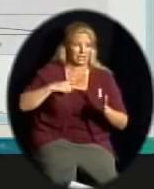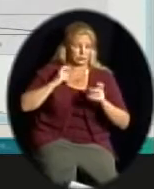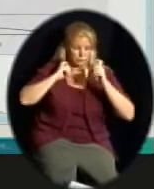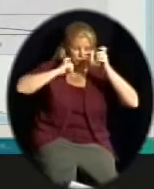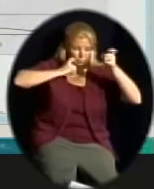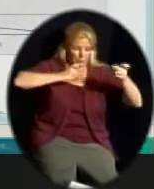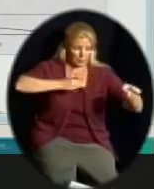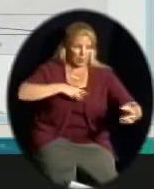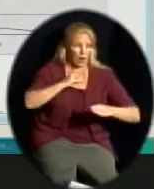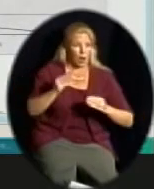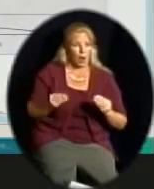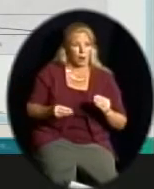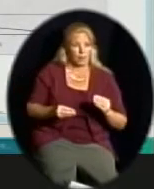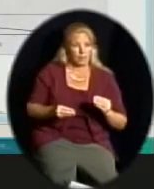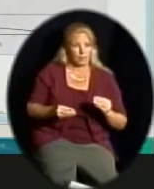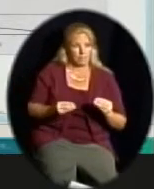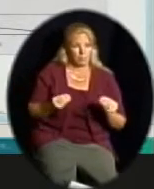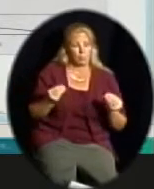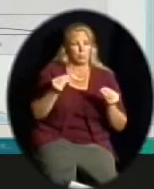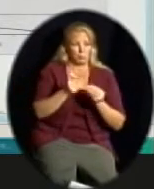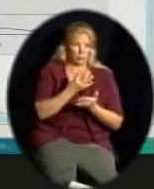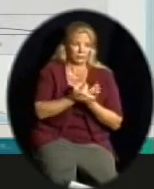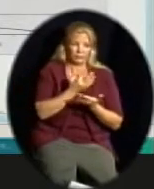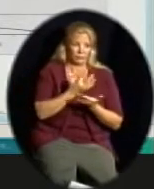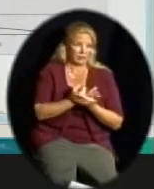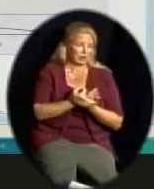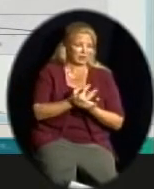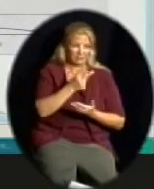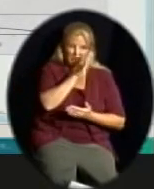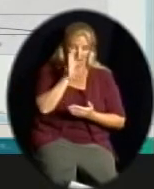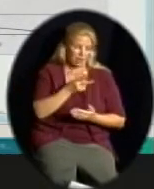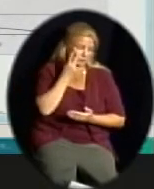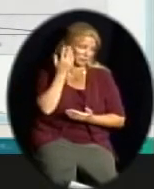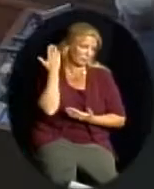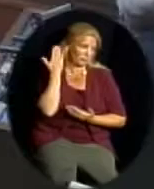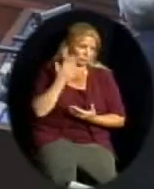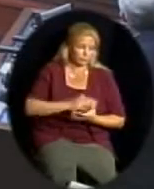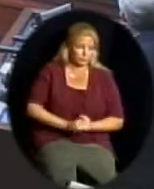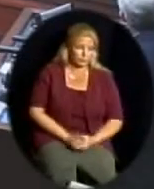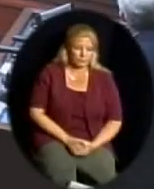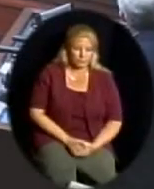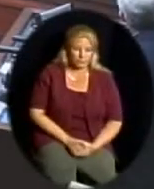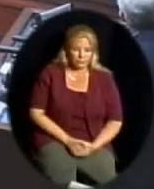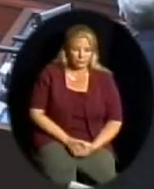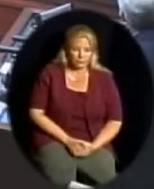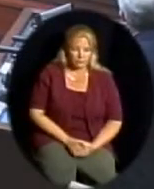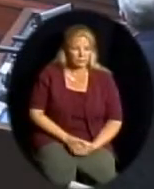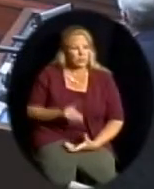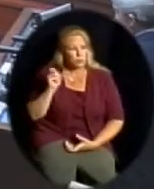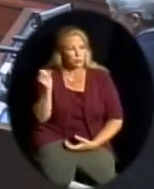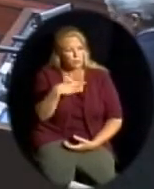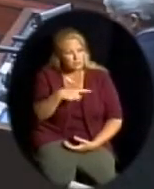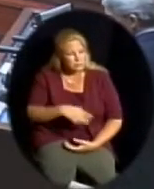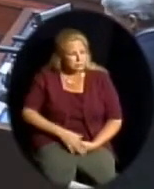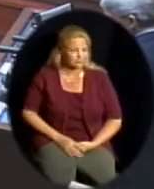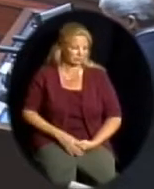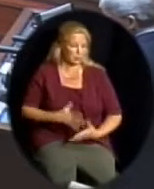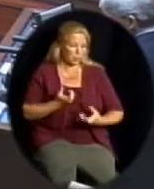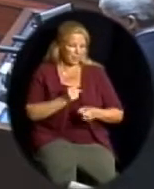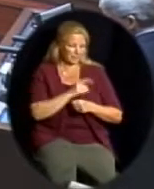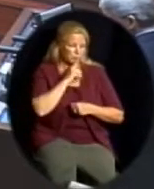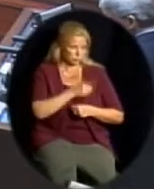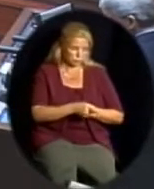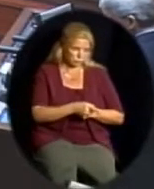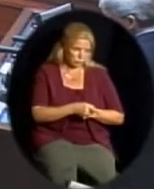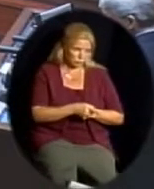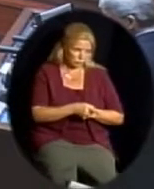is unprecedented in education funding. Mr. Parker? Mr. Dean, I want to make sure we point out that in the 01-02 school